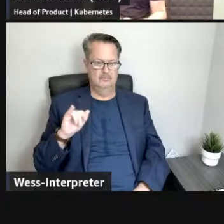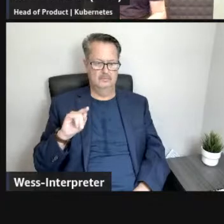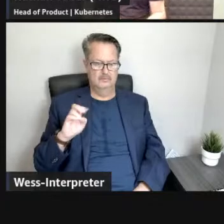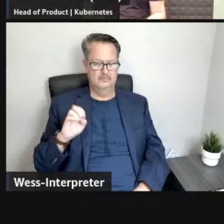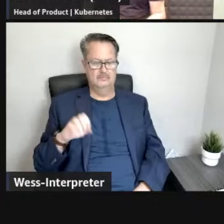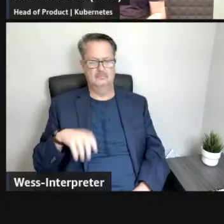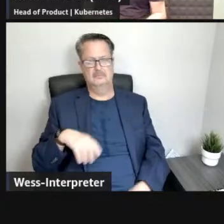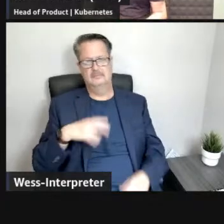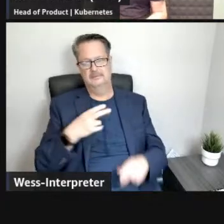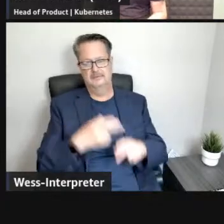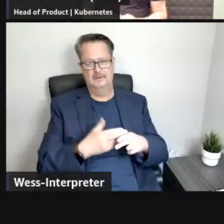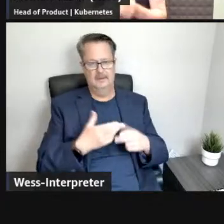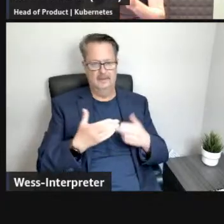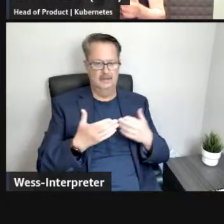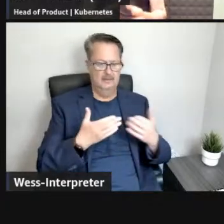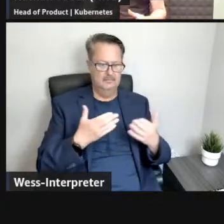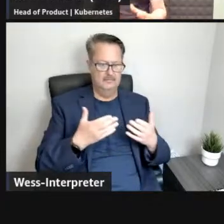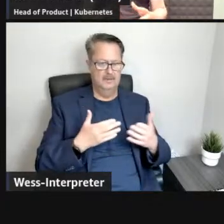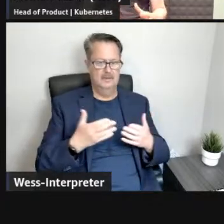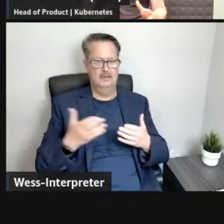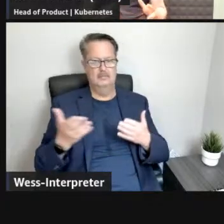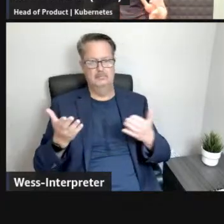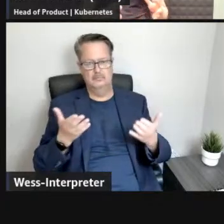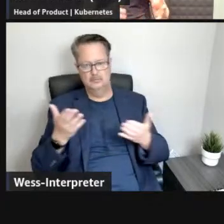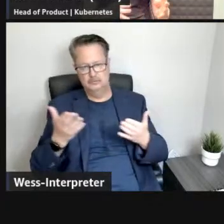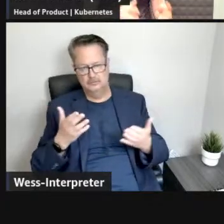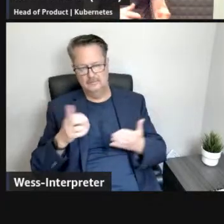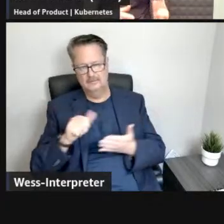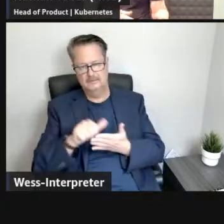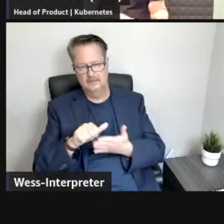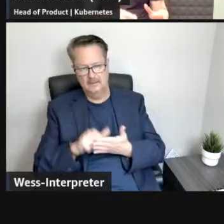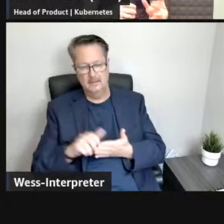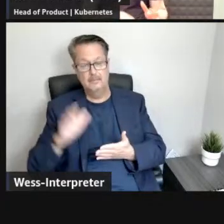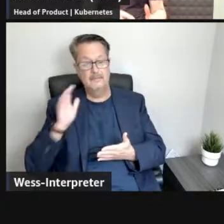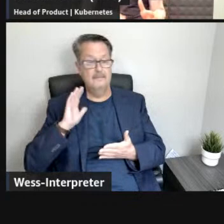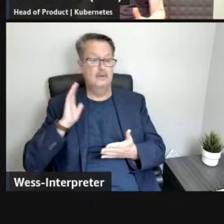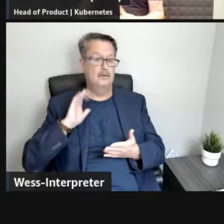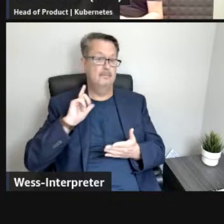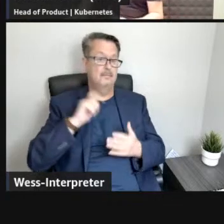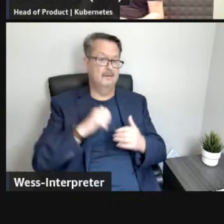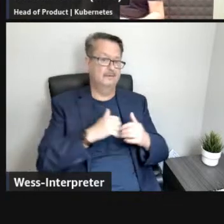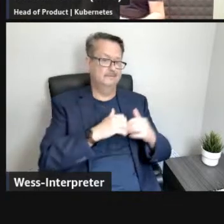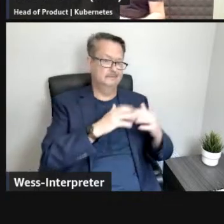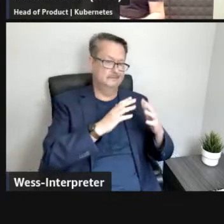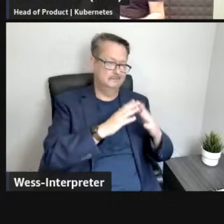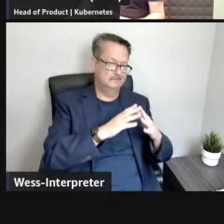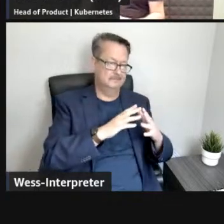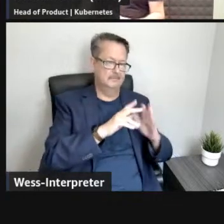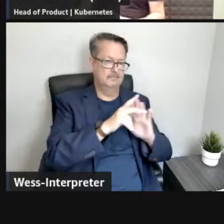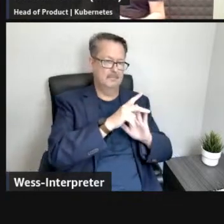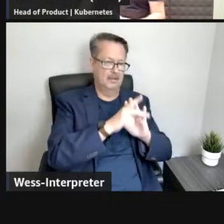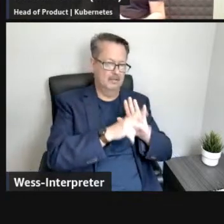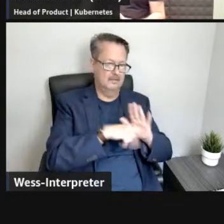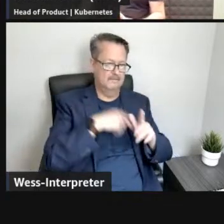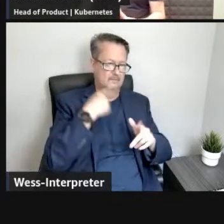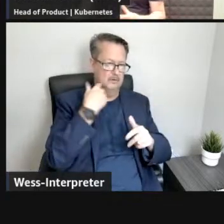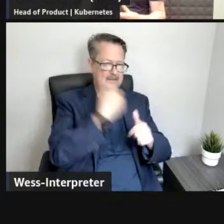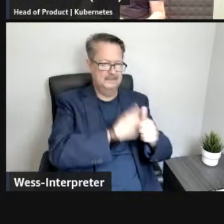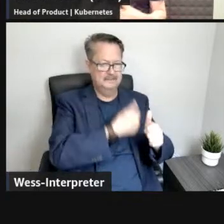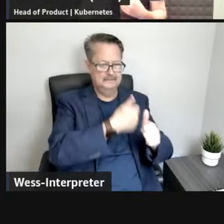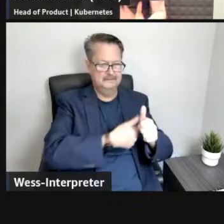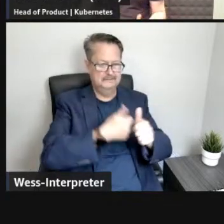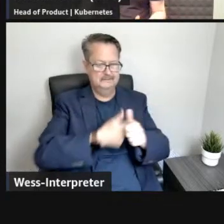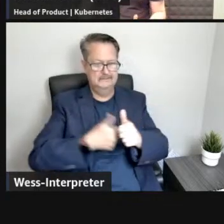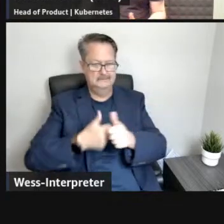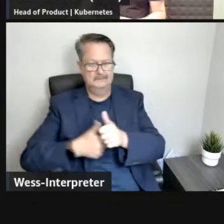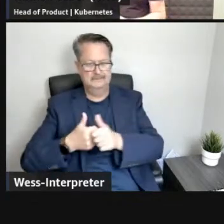or your pod name. So previously, you may have had to create IAM roles with distinct policies for every cluster. And